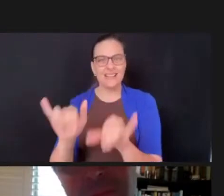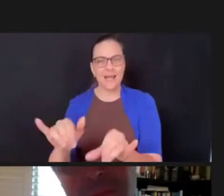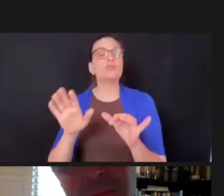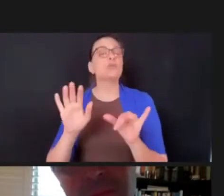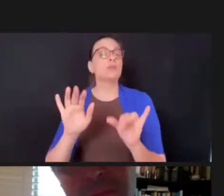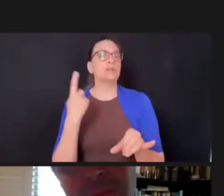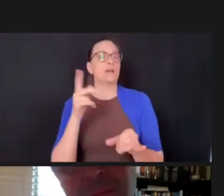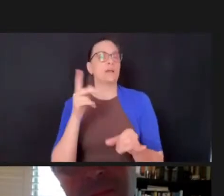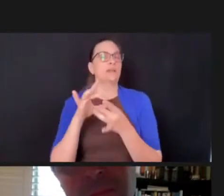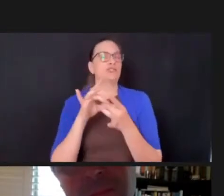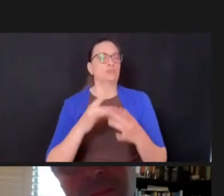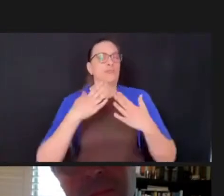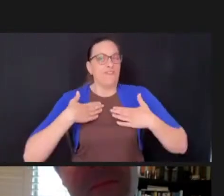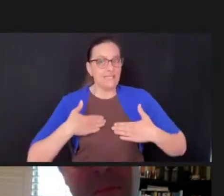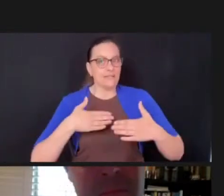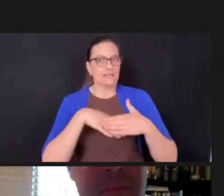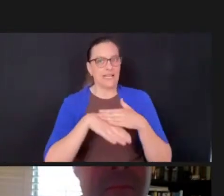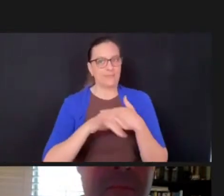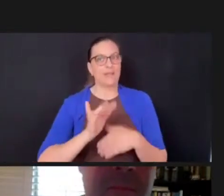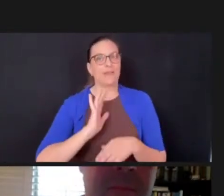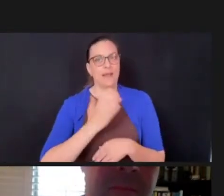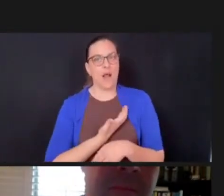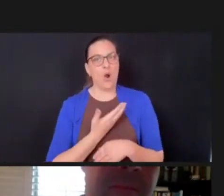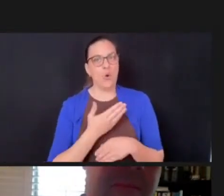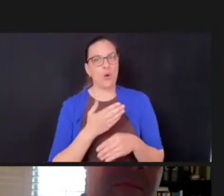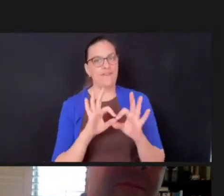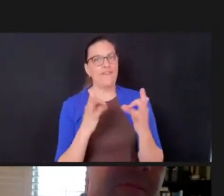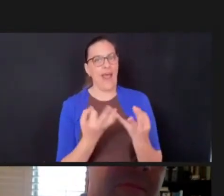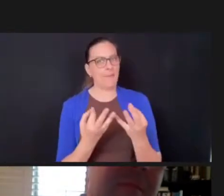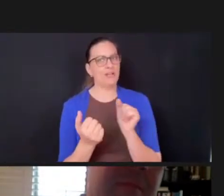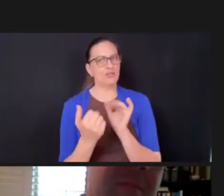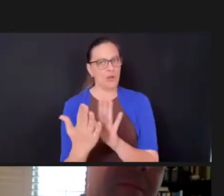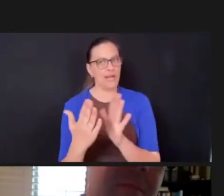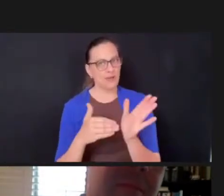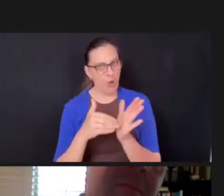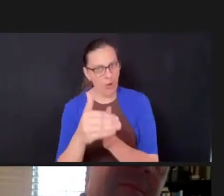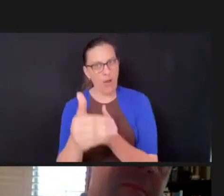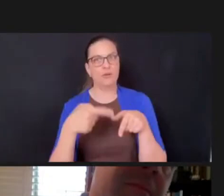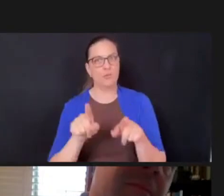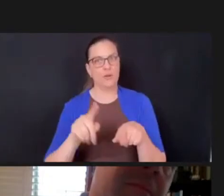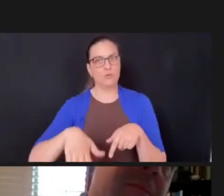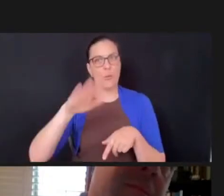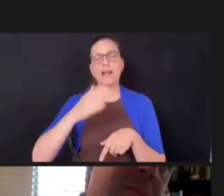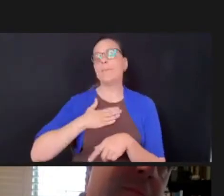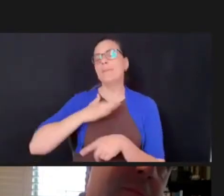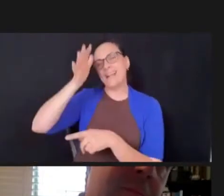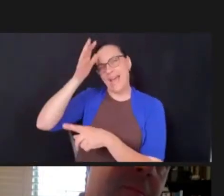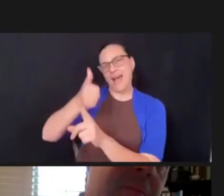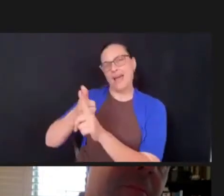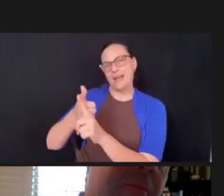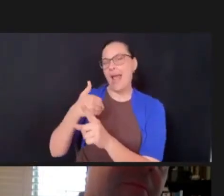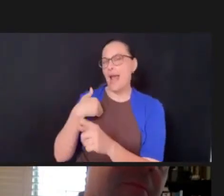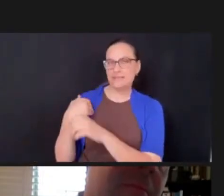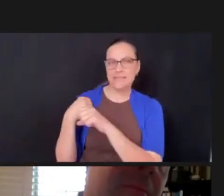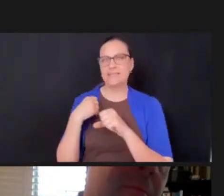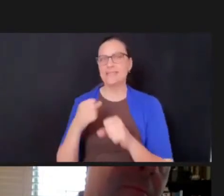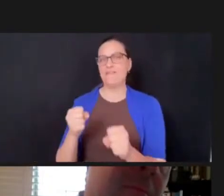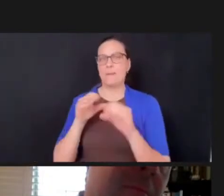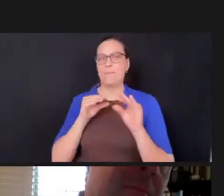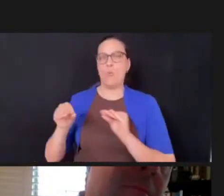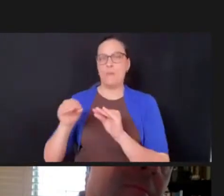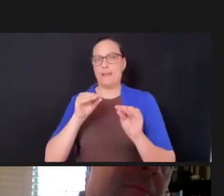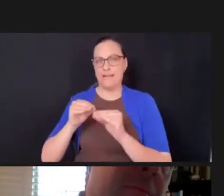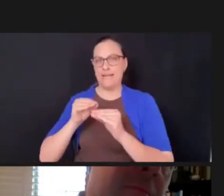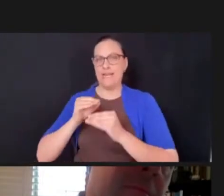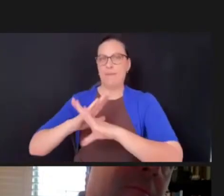a lot growing up. My dad had significant mobility impairments and was ultimately in a scooter by the time